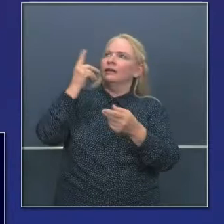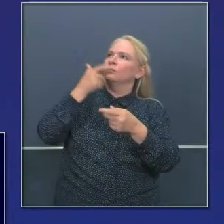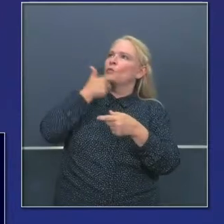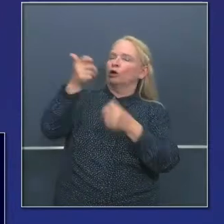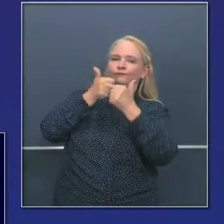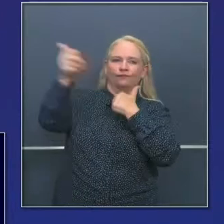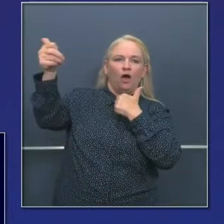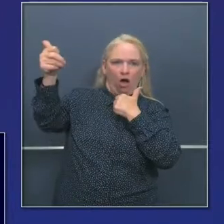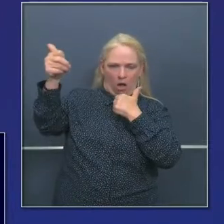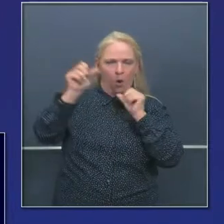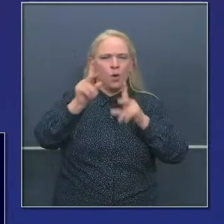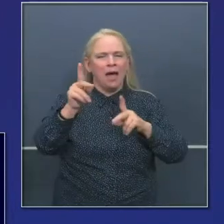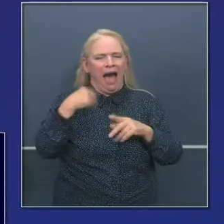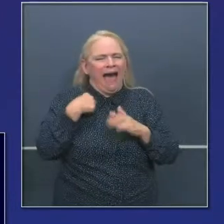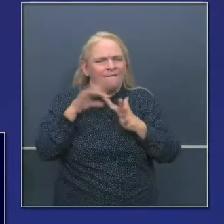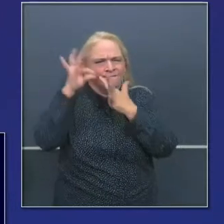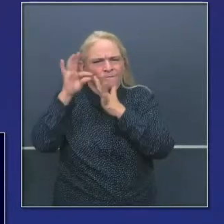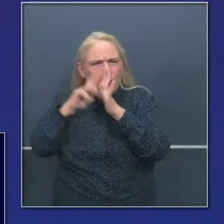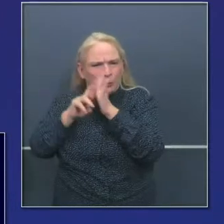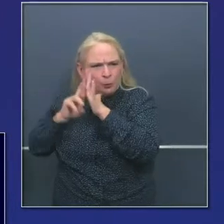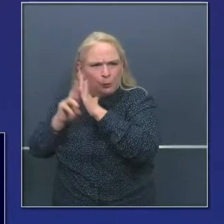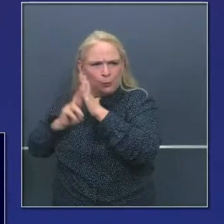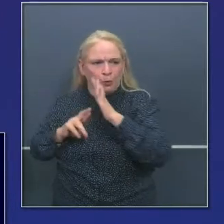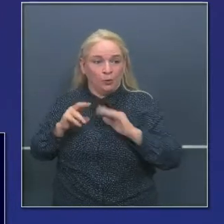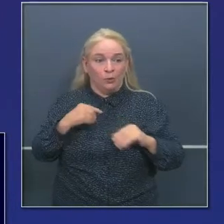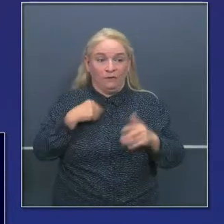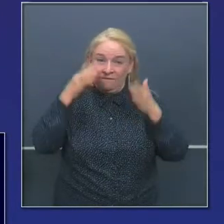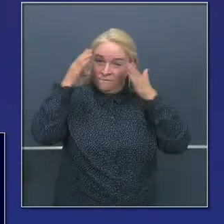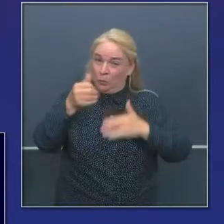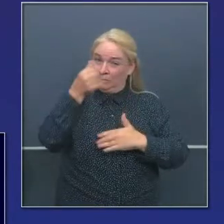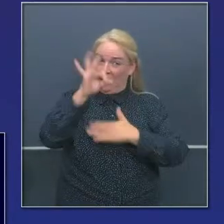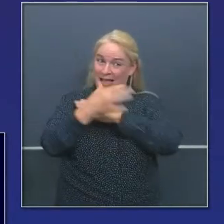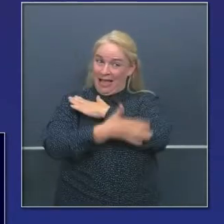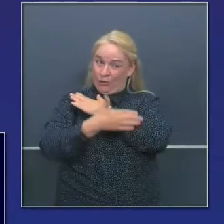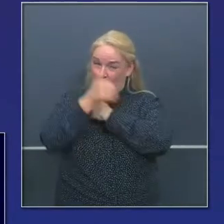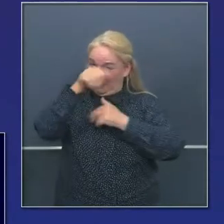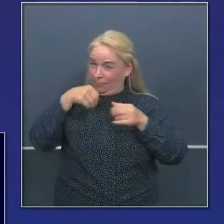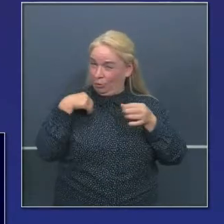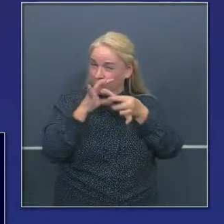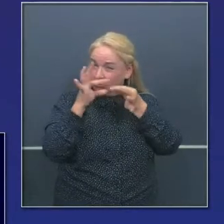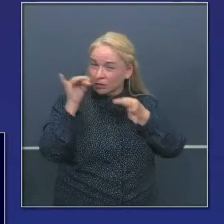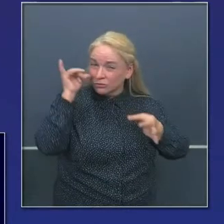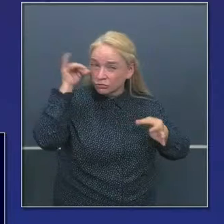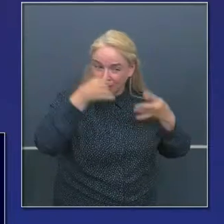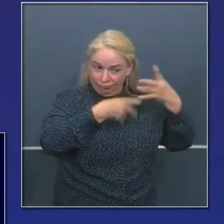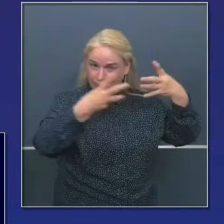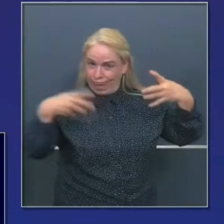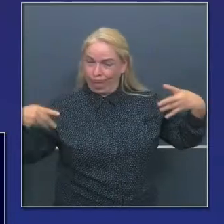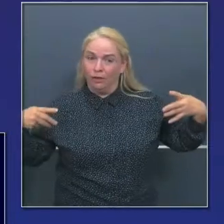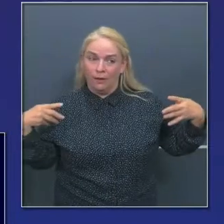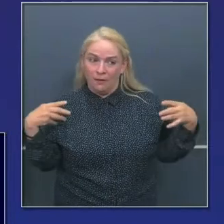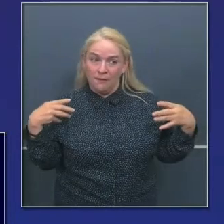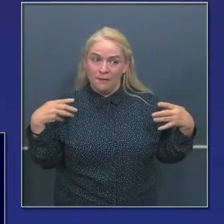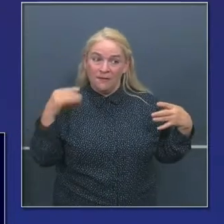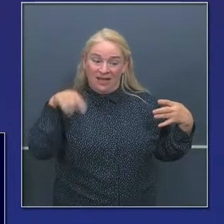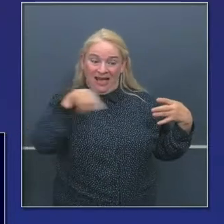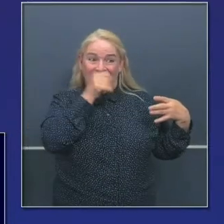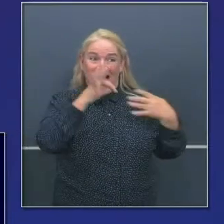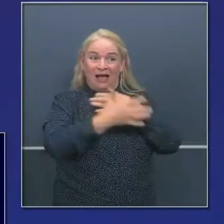in those 19 counties that we are working very closely with, we want to see those fireworks shows